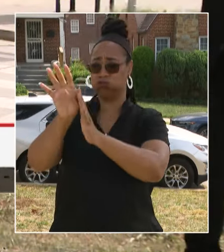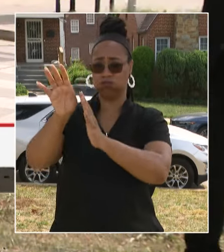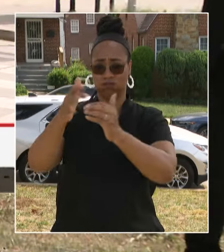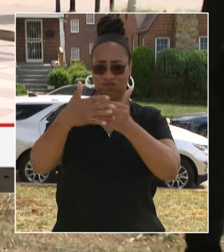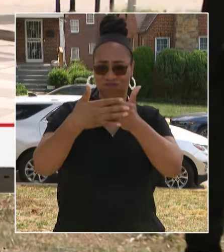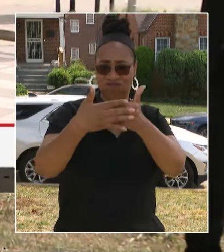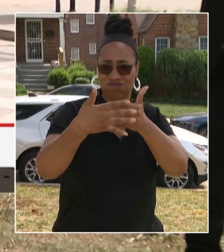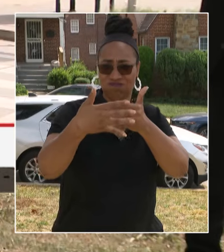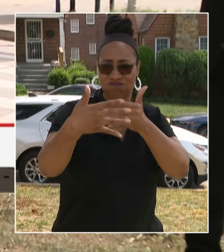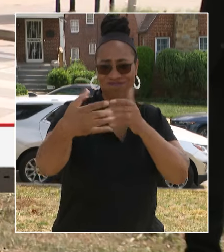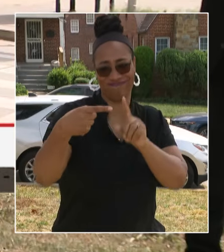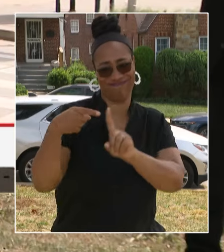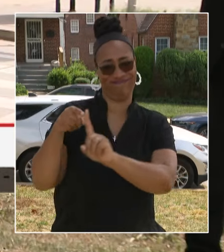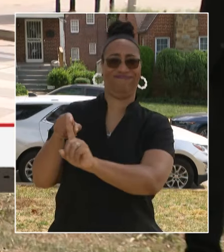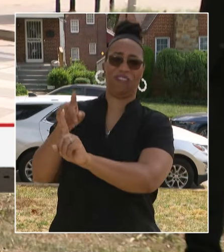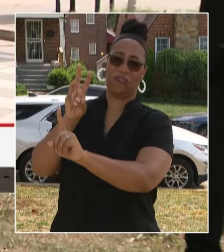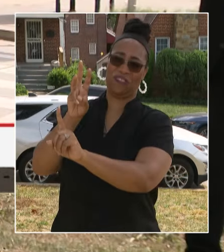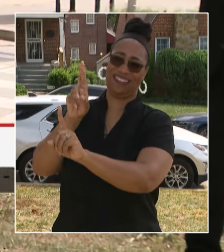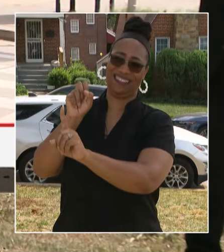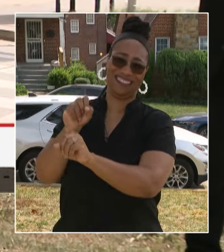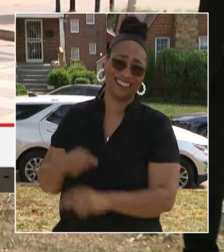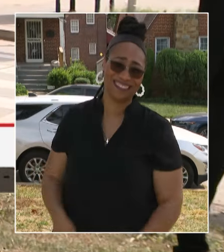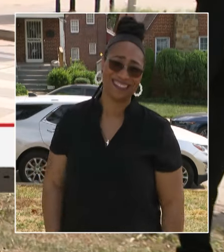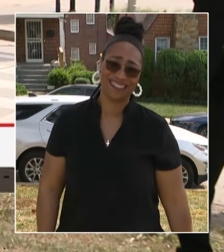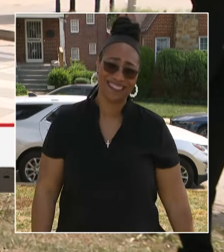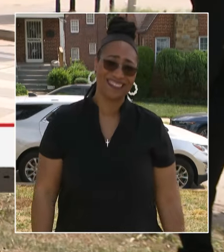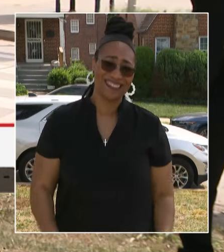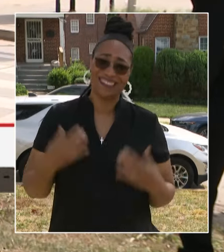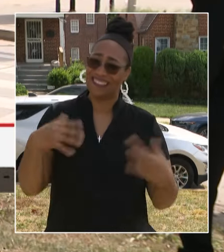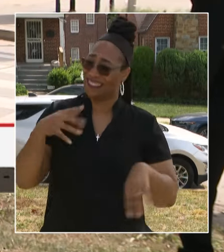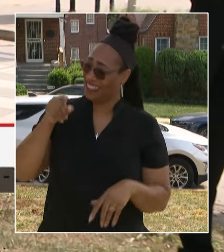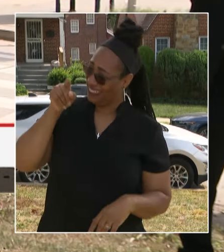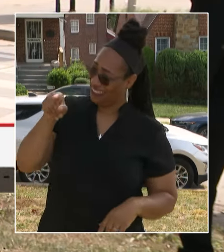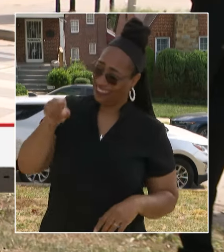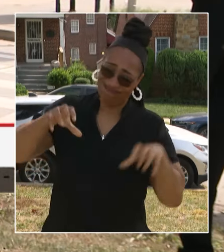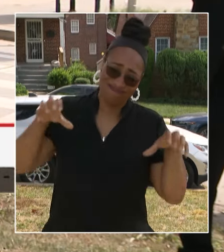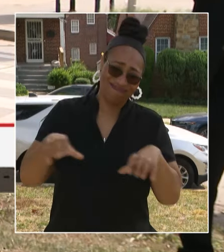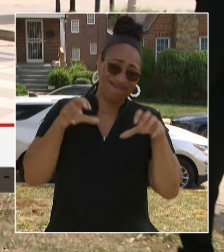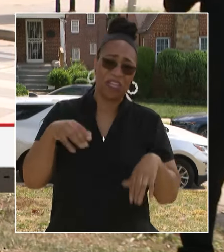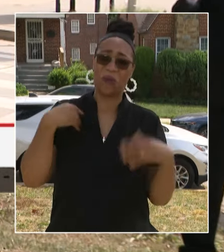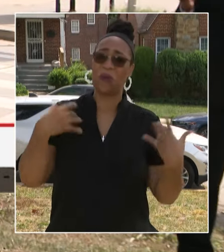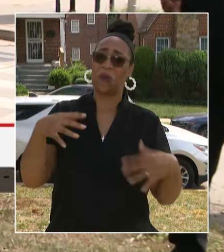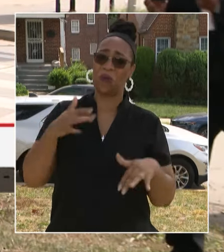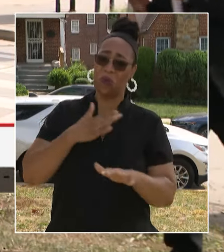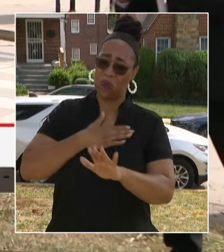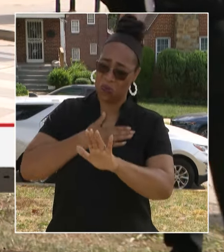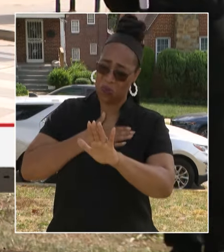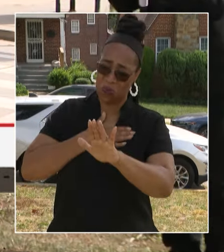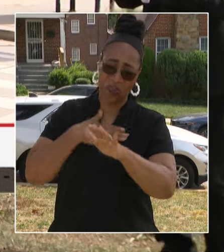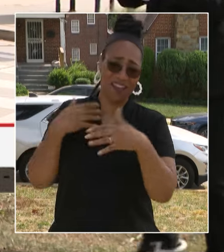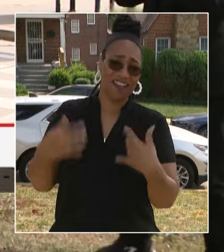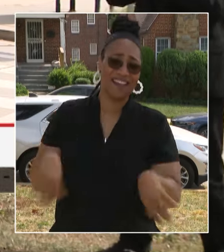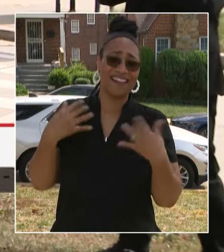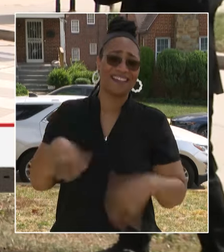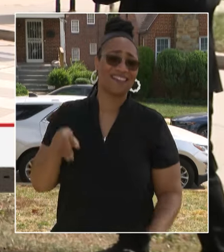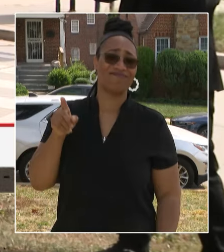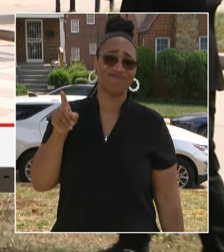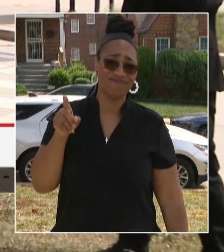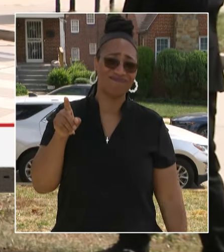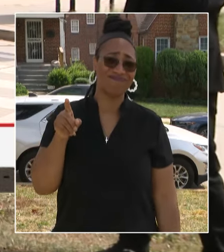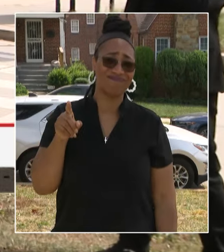them a great debt, don't we? We owe them a great debt, but we honor that sacrifice that